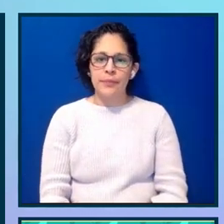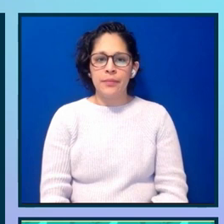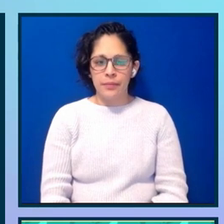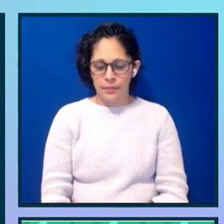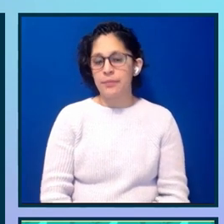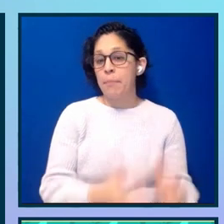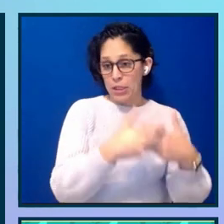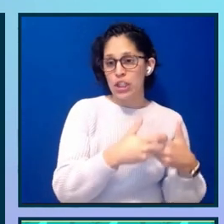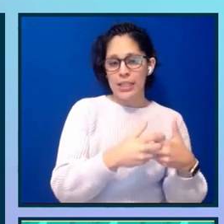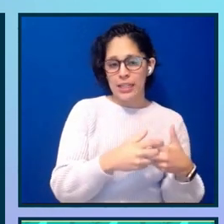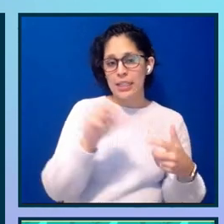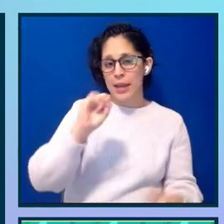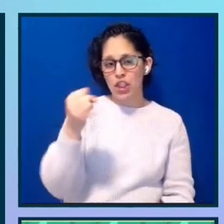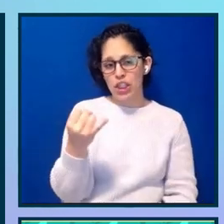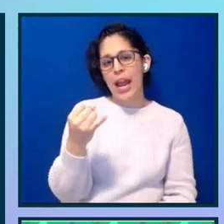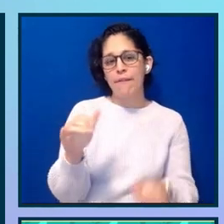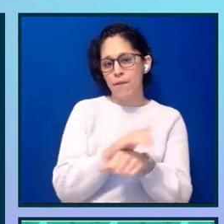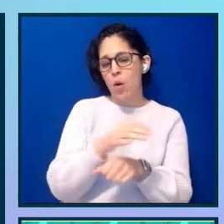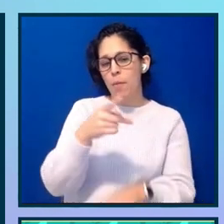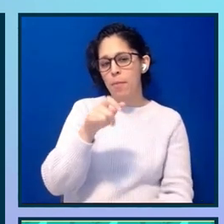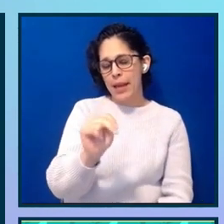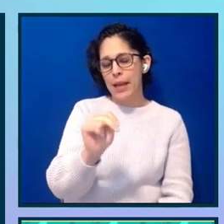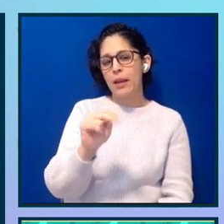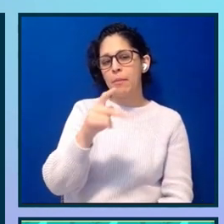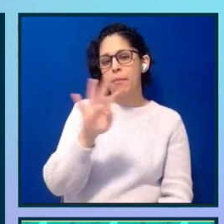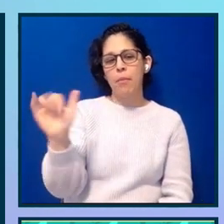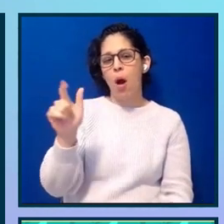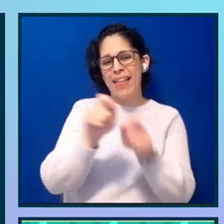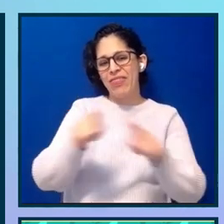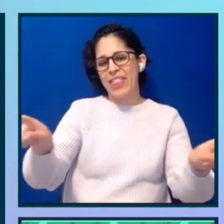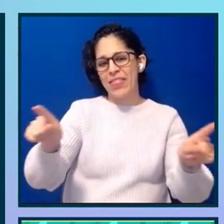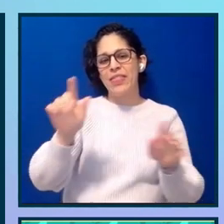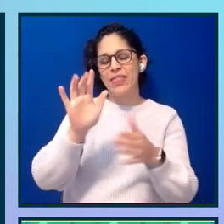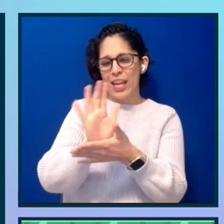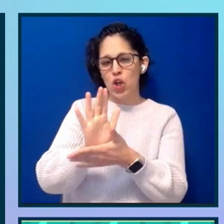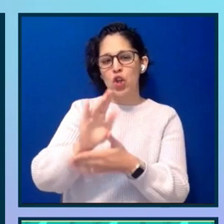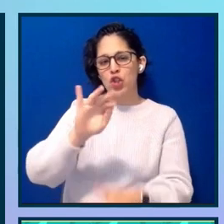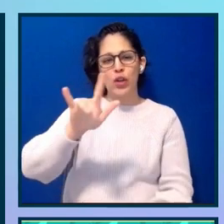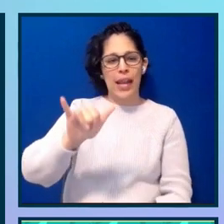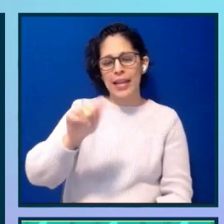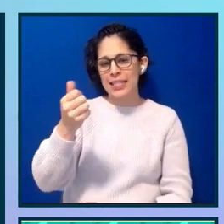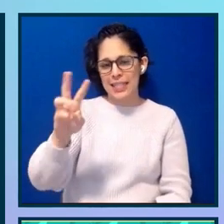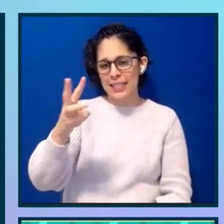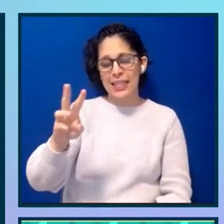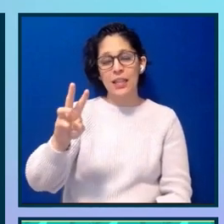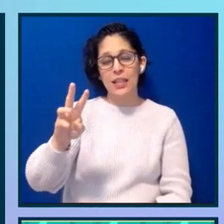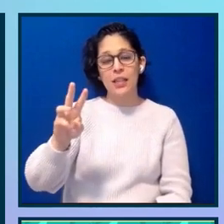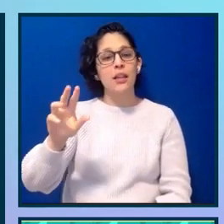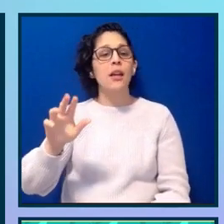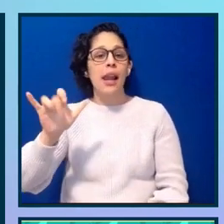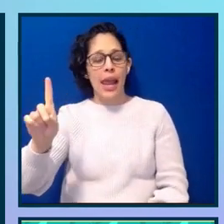Space Jam Full Court Pinball Dash in Theaters July 16th and on HBO MAX trademark. Blank page has no links.